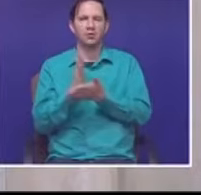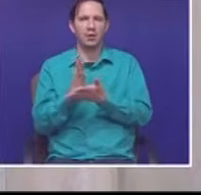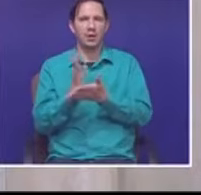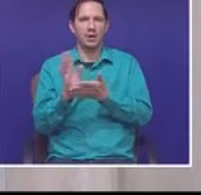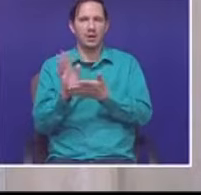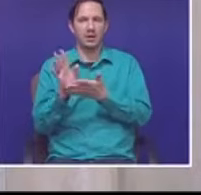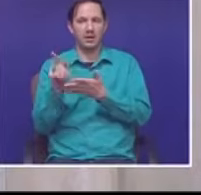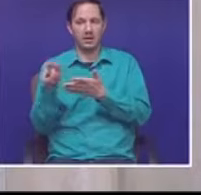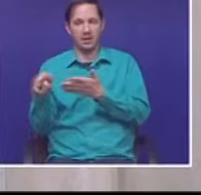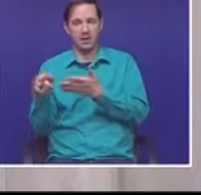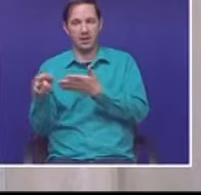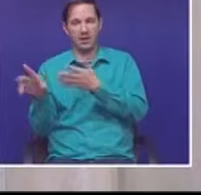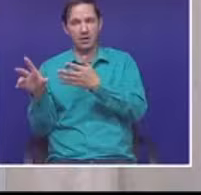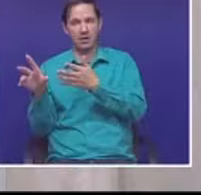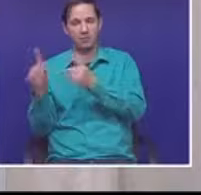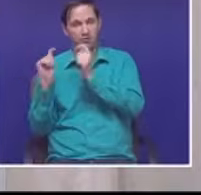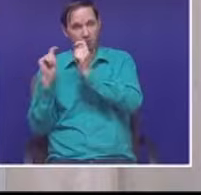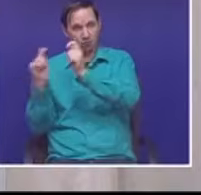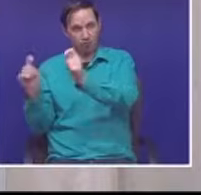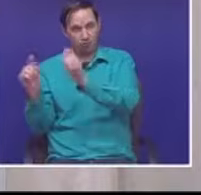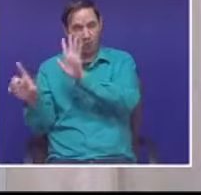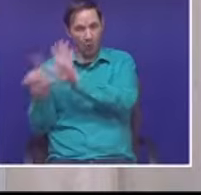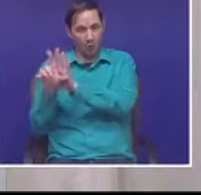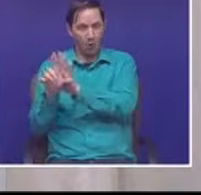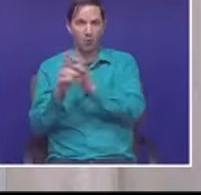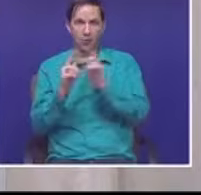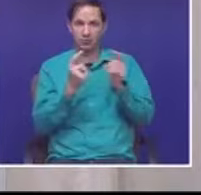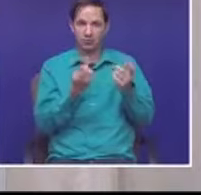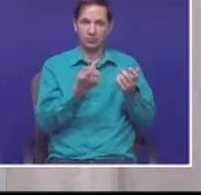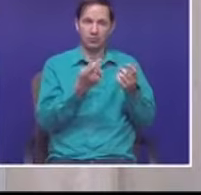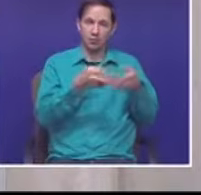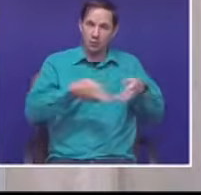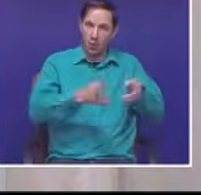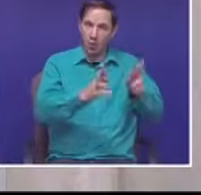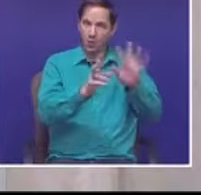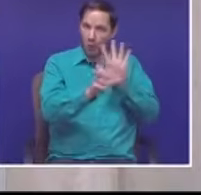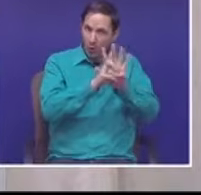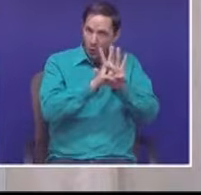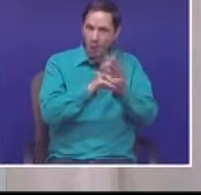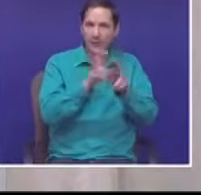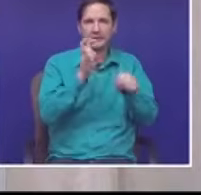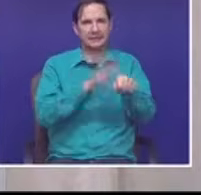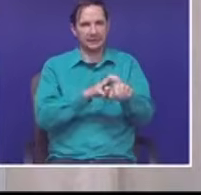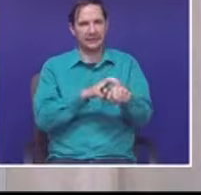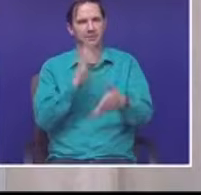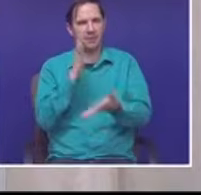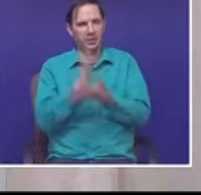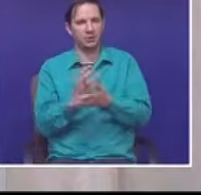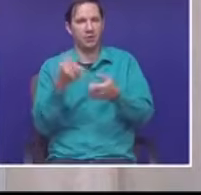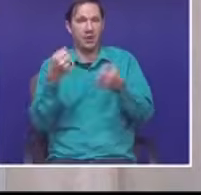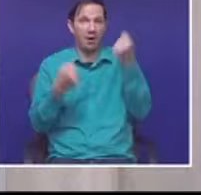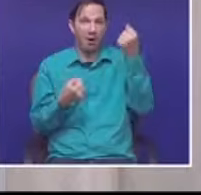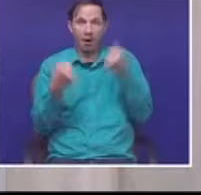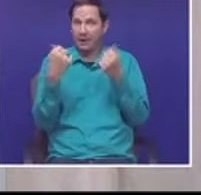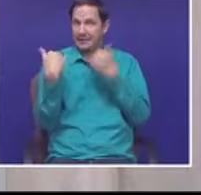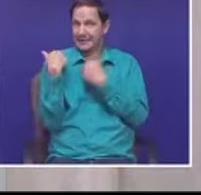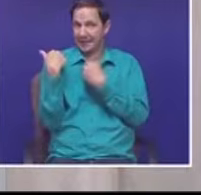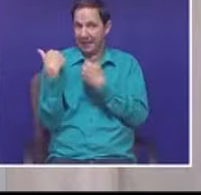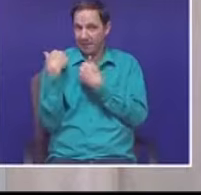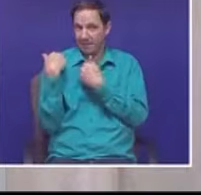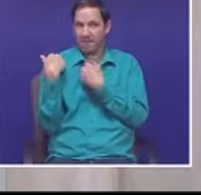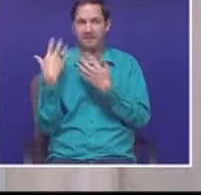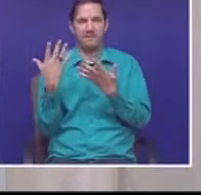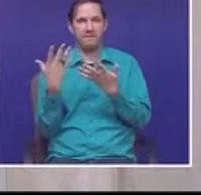compliance with transport and road traffic laws. This includes attention to roadworthiness of cars, legal